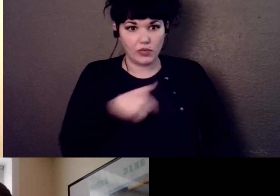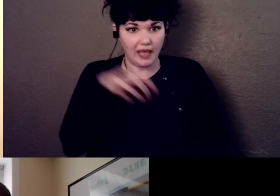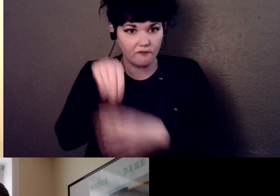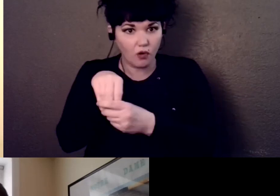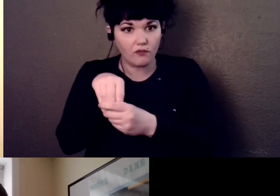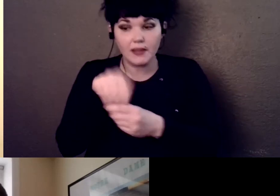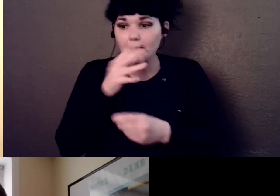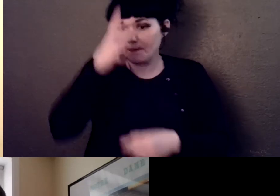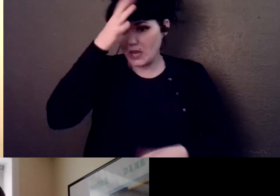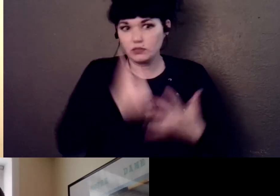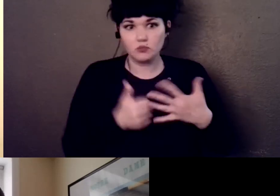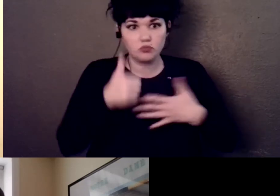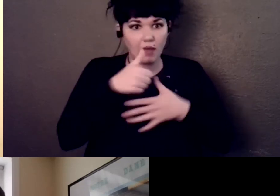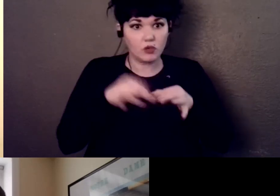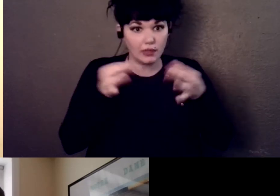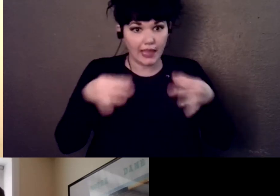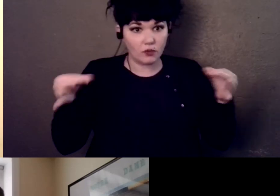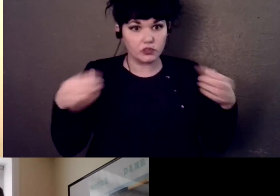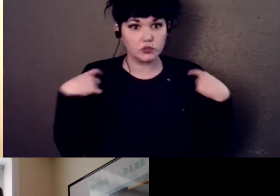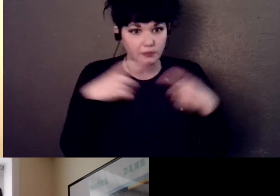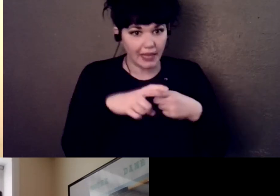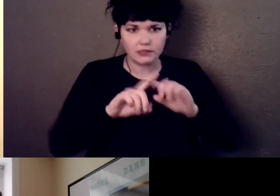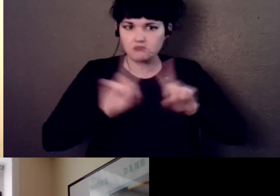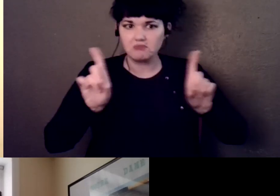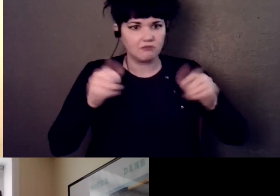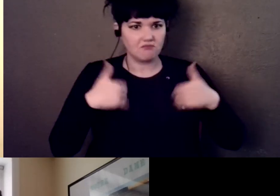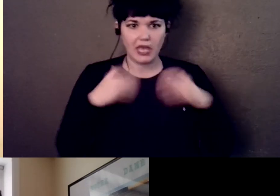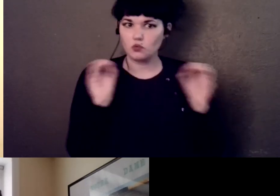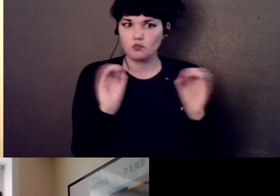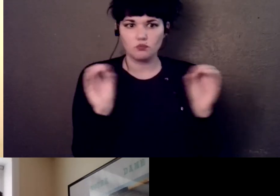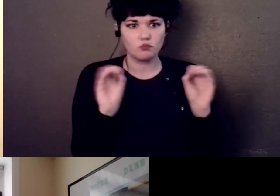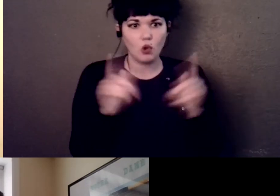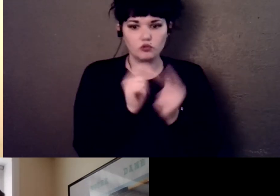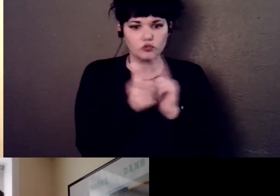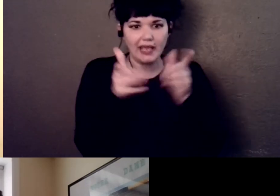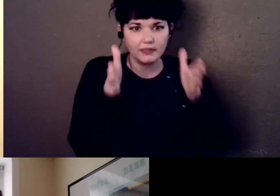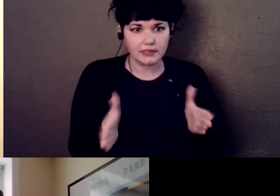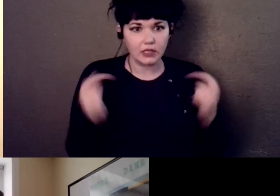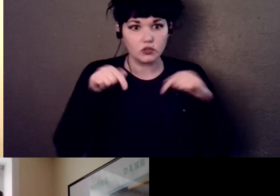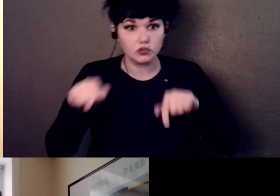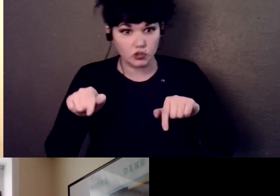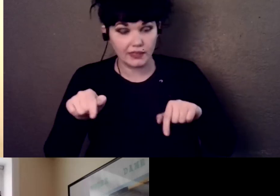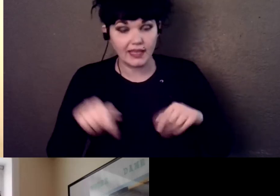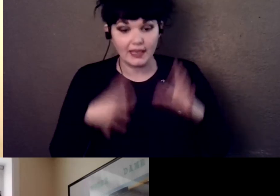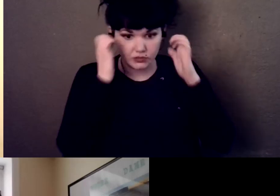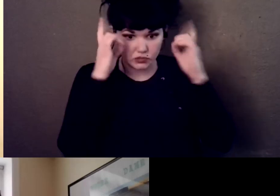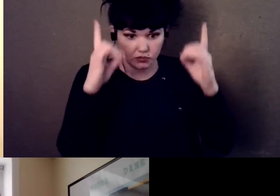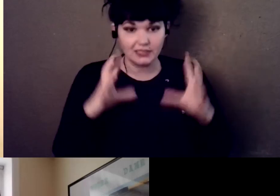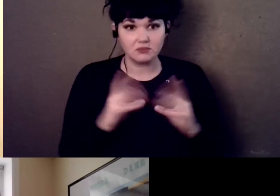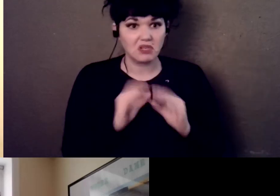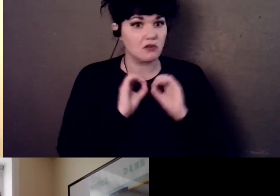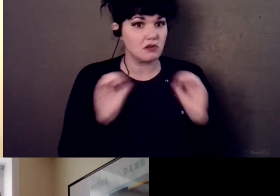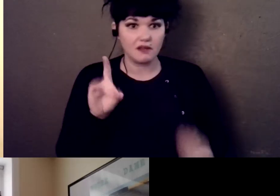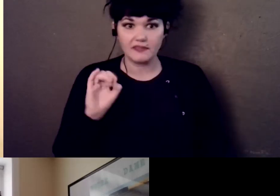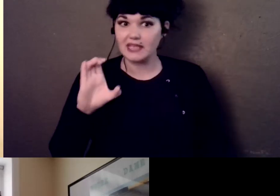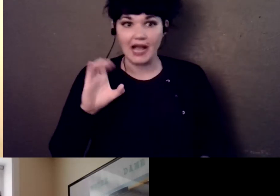parent's primary language was Spanish, but they didn't have any translators at this Committee on Special Education meetings. None of the documents were being translating. And